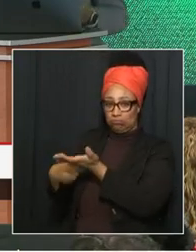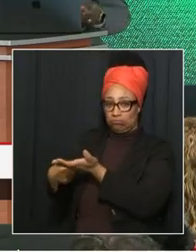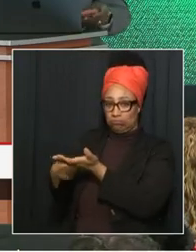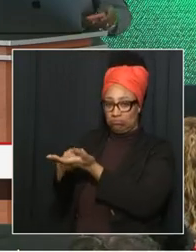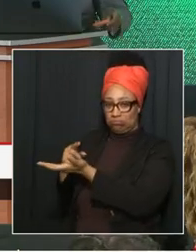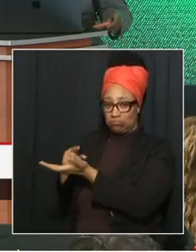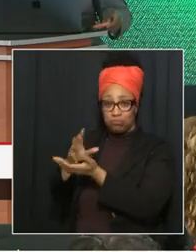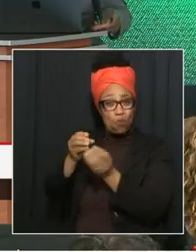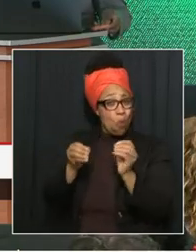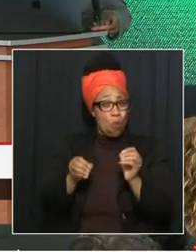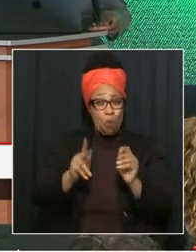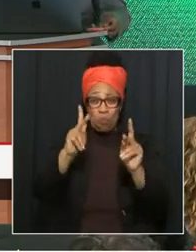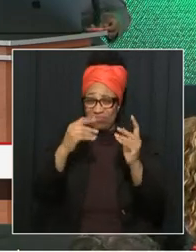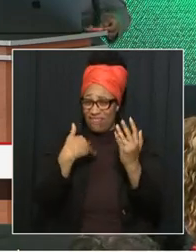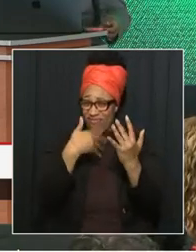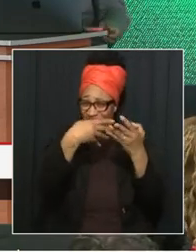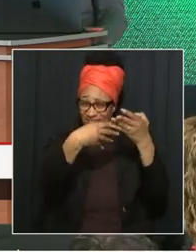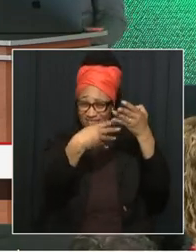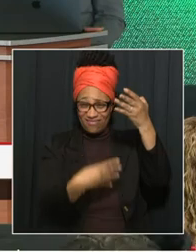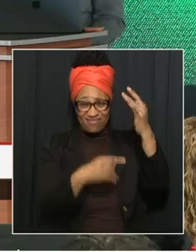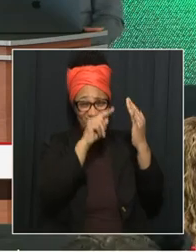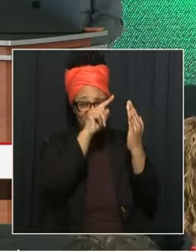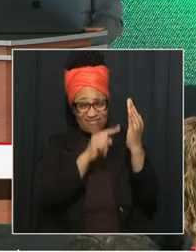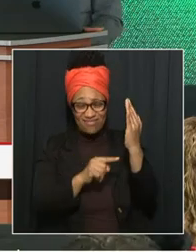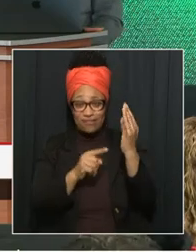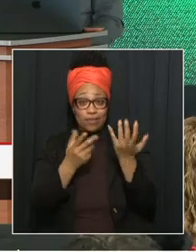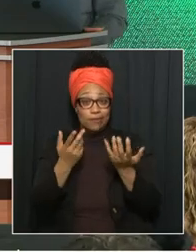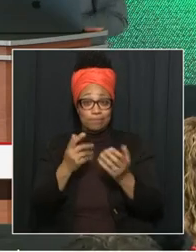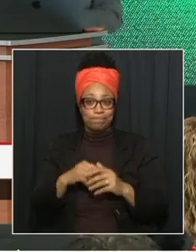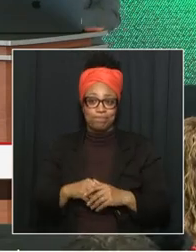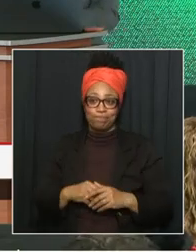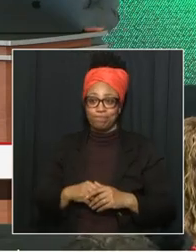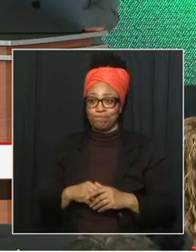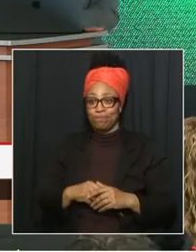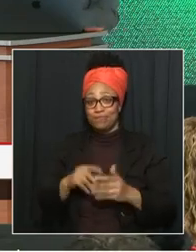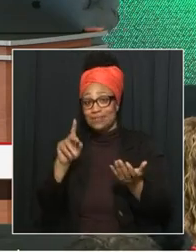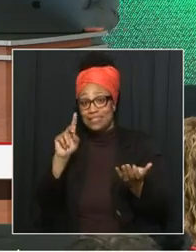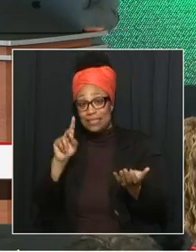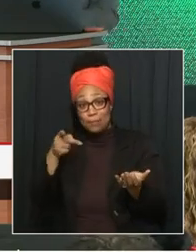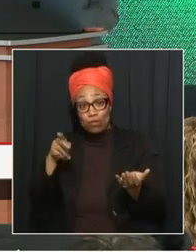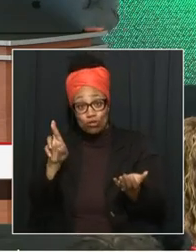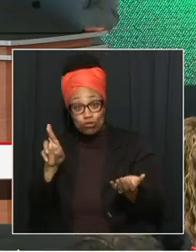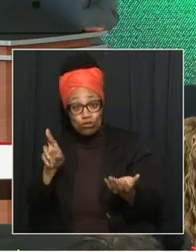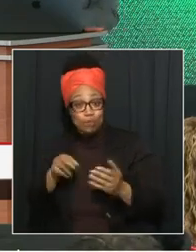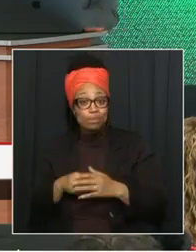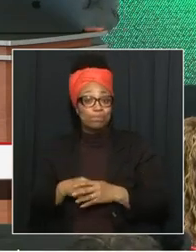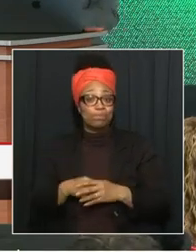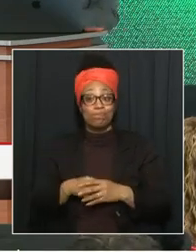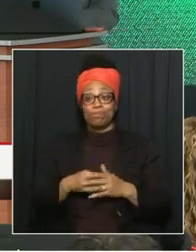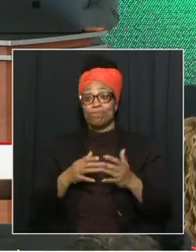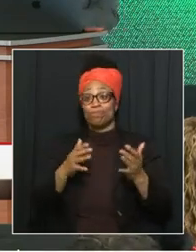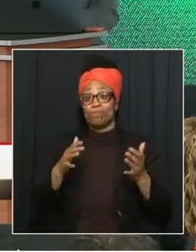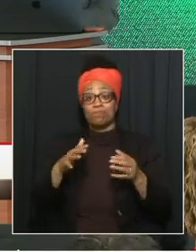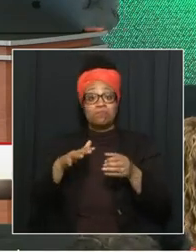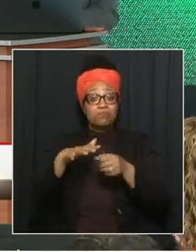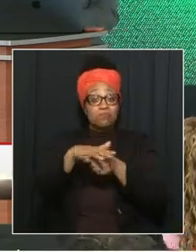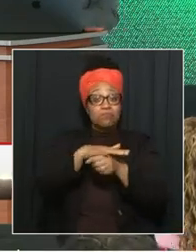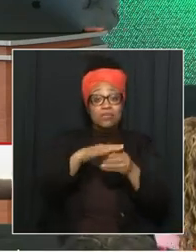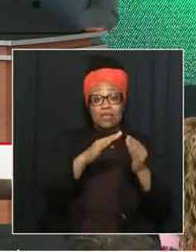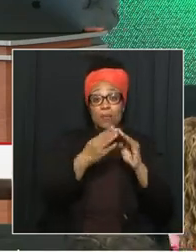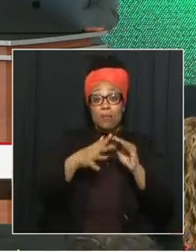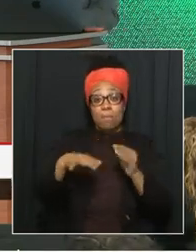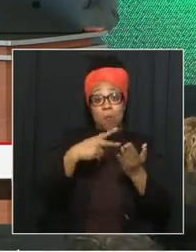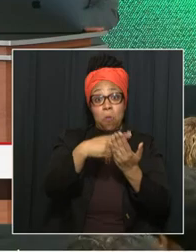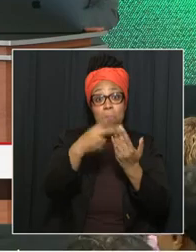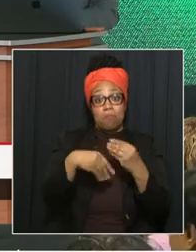for folks either at DPR or higher education around DC. Sure. So we do have lots of